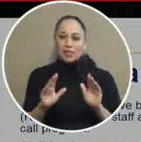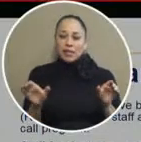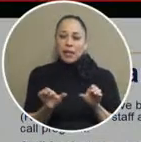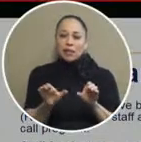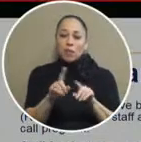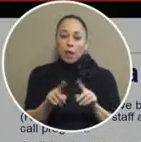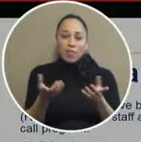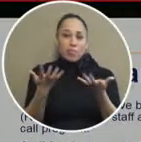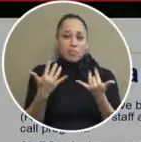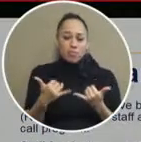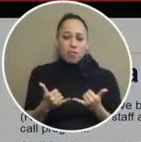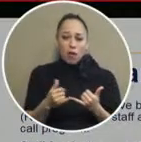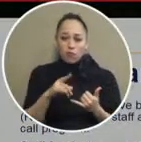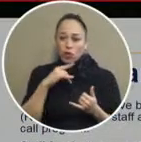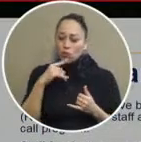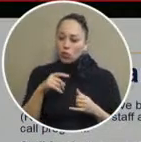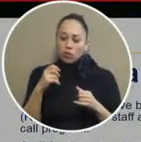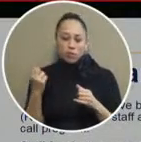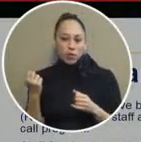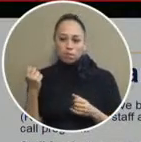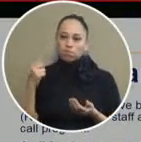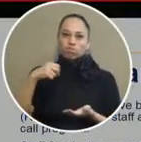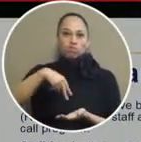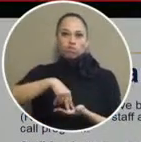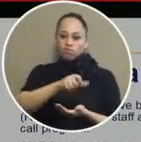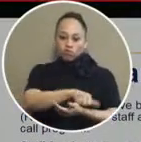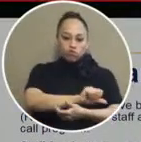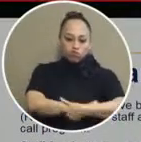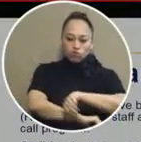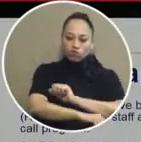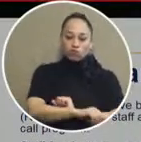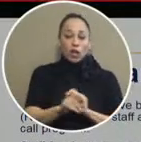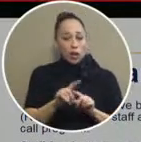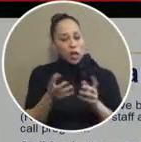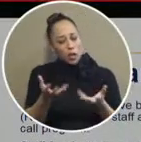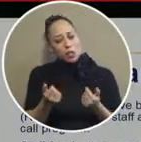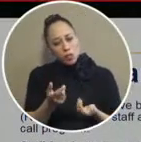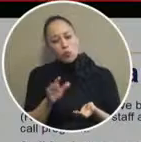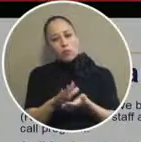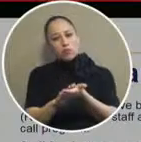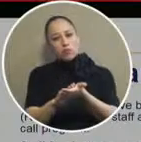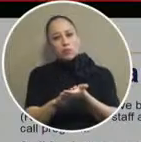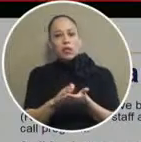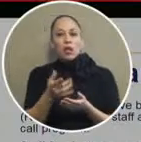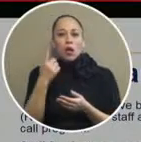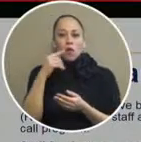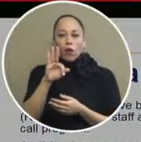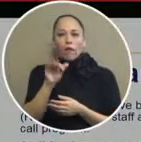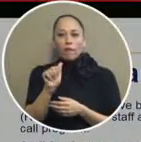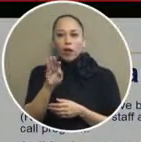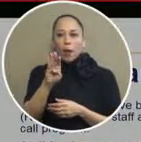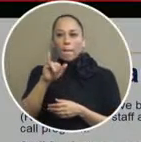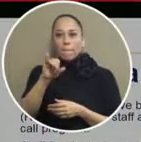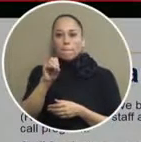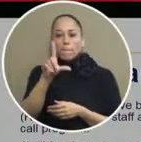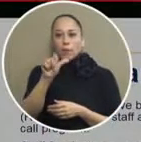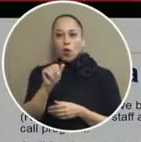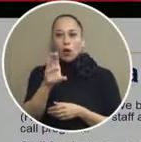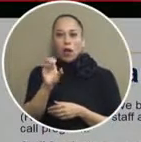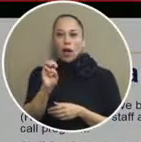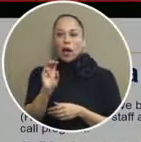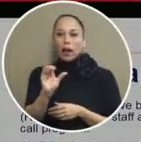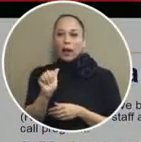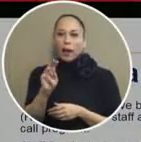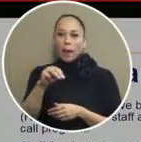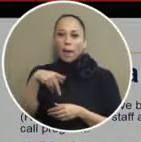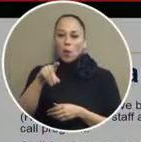this time they have really stepped up. And I want to take a moment to especially recognize Fabiola Campos Lopez. She is the